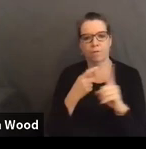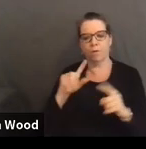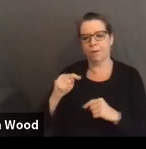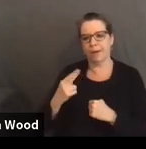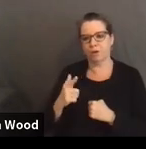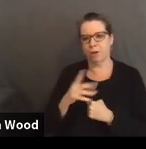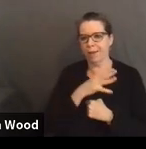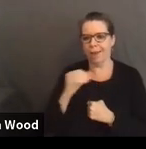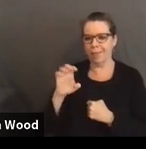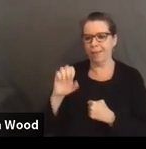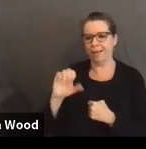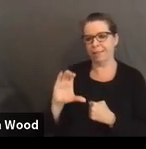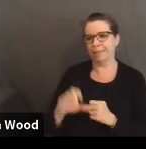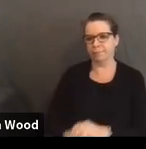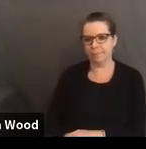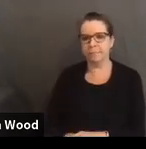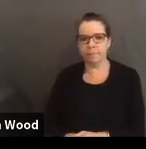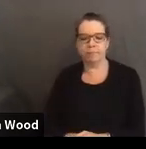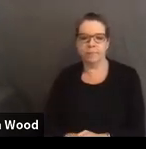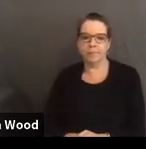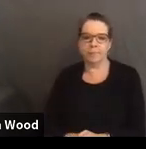and the ESCs.